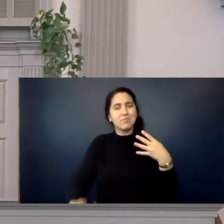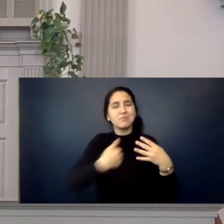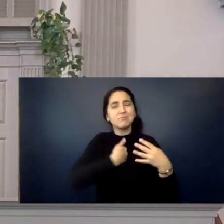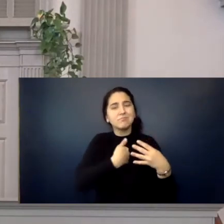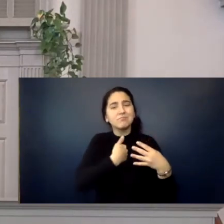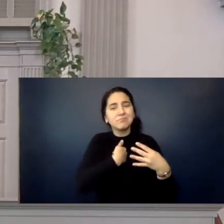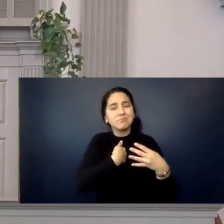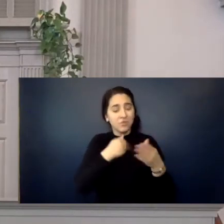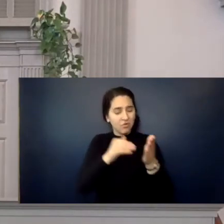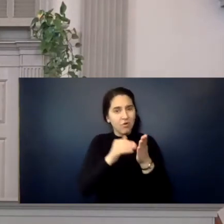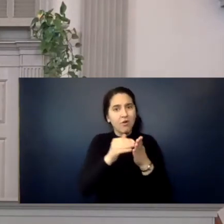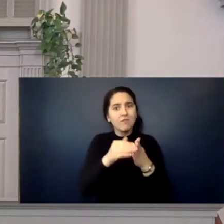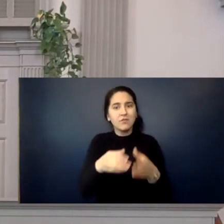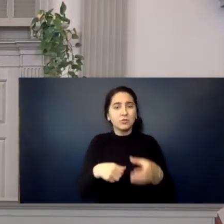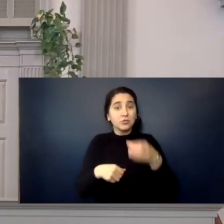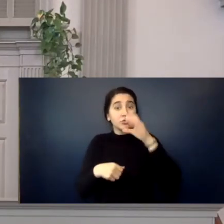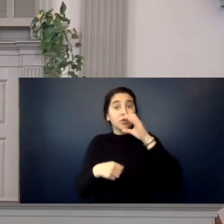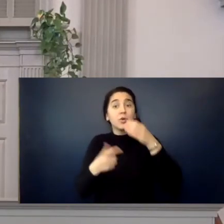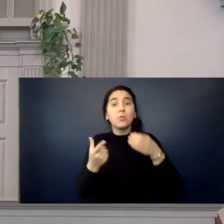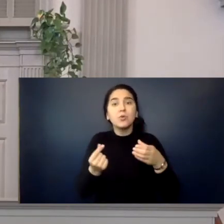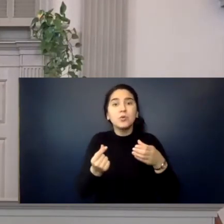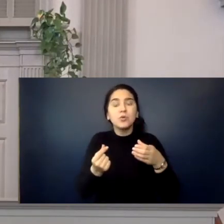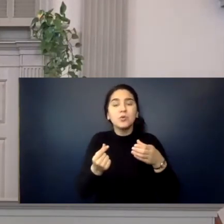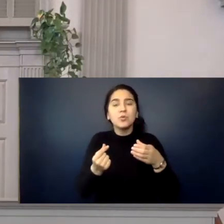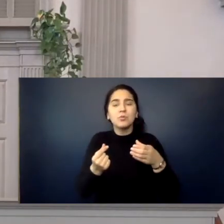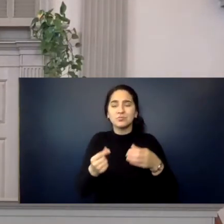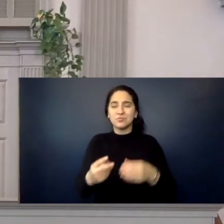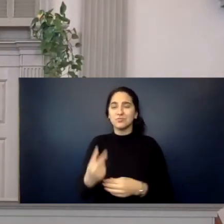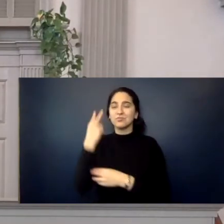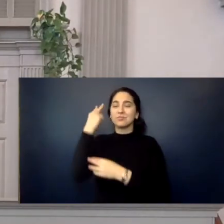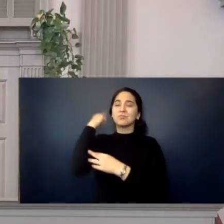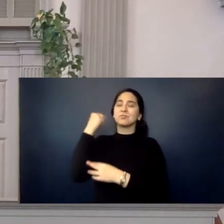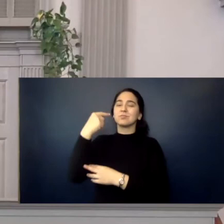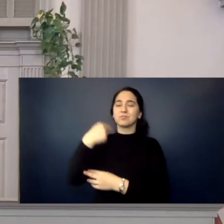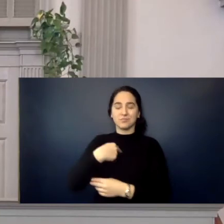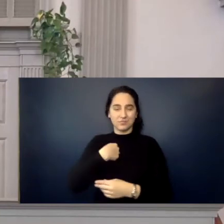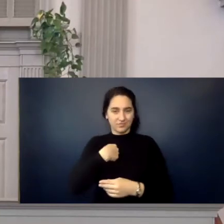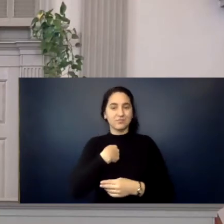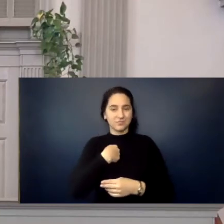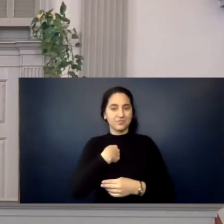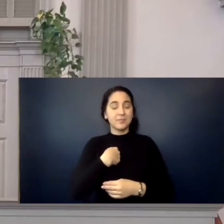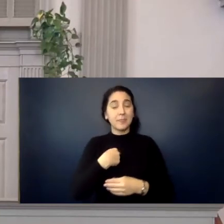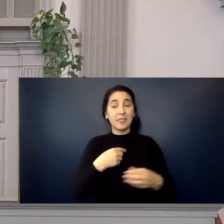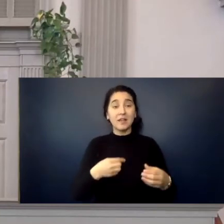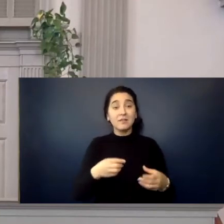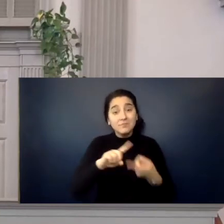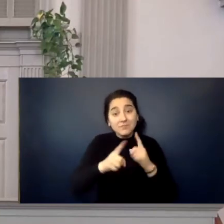me. As often as you drink this, do so and remember me."